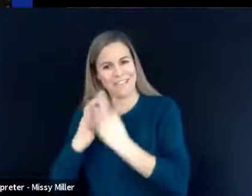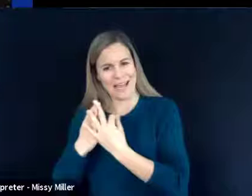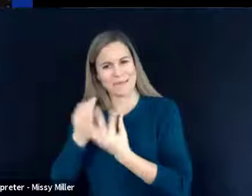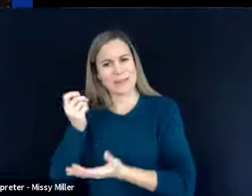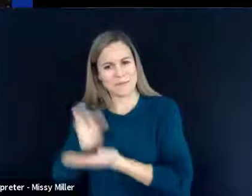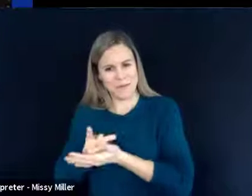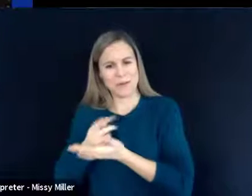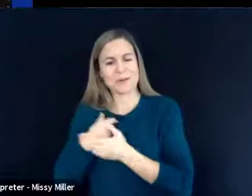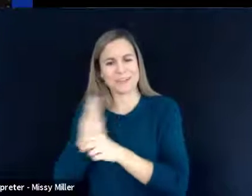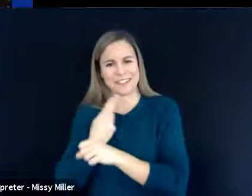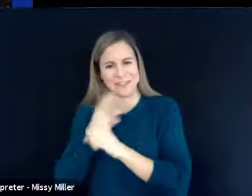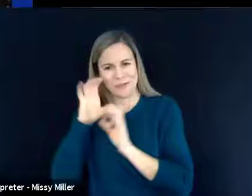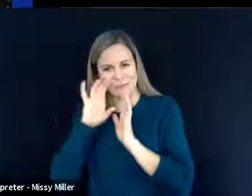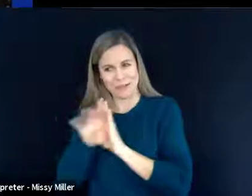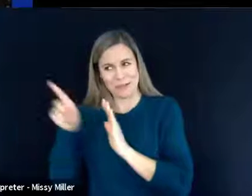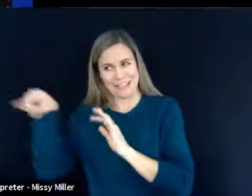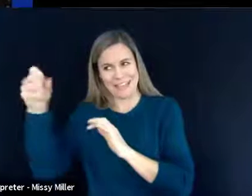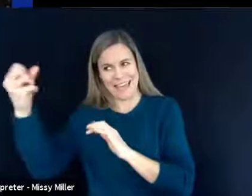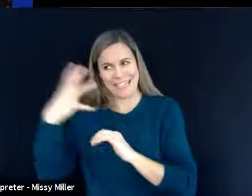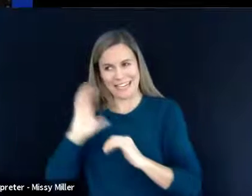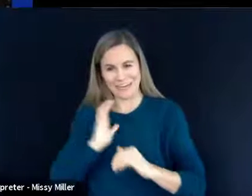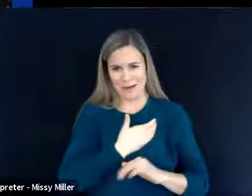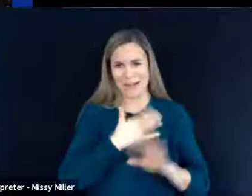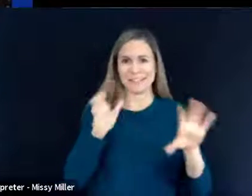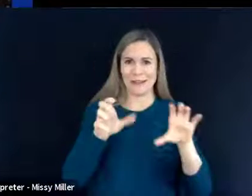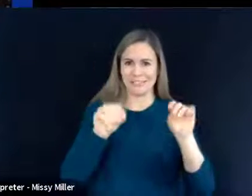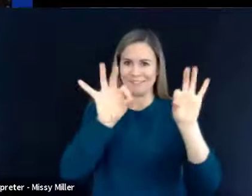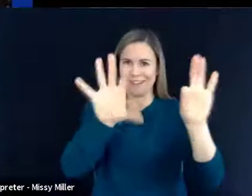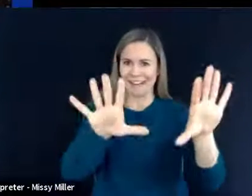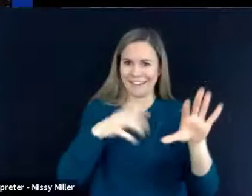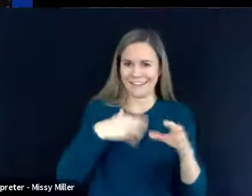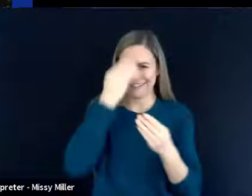They actually sent them to us. So I want to make sure that you're